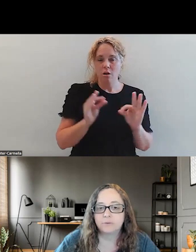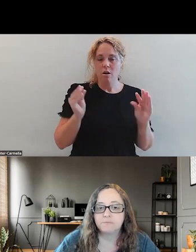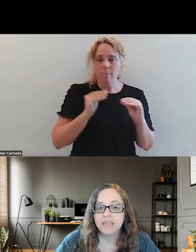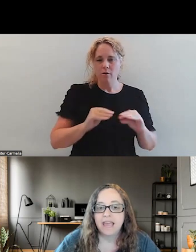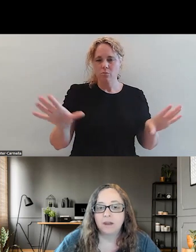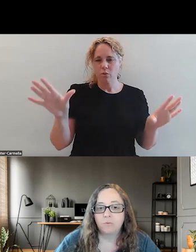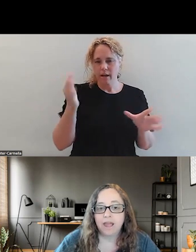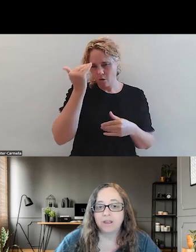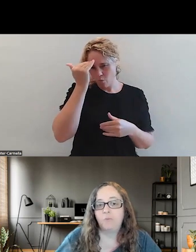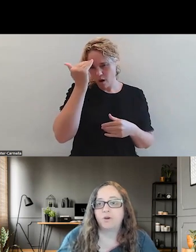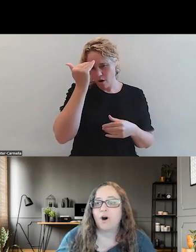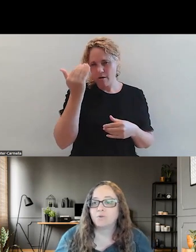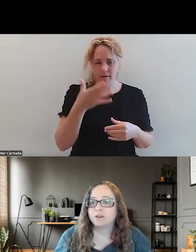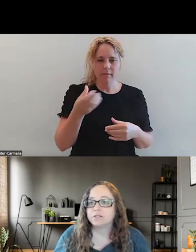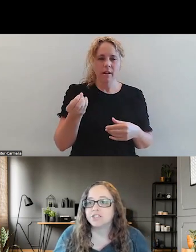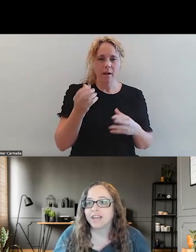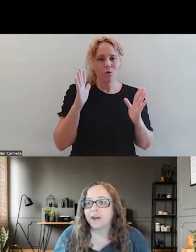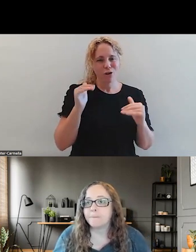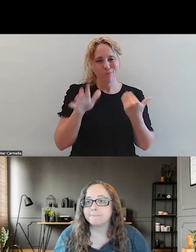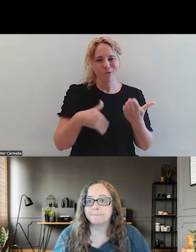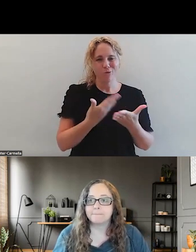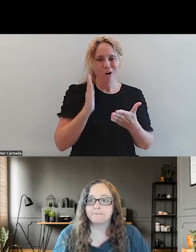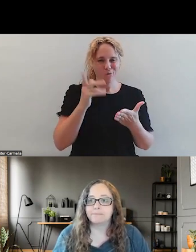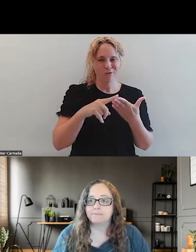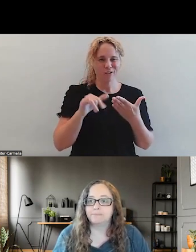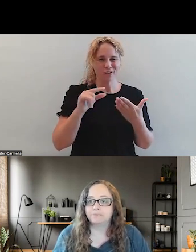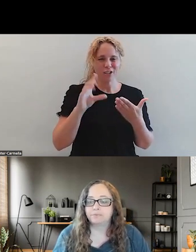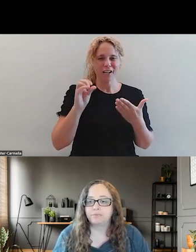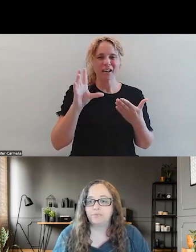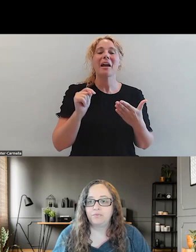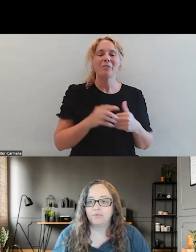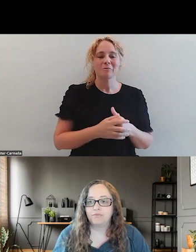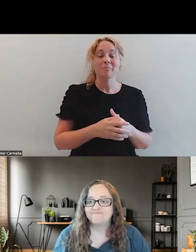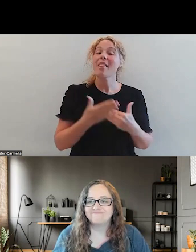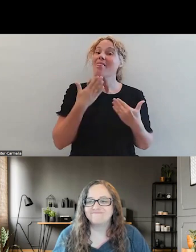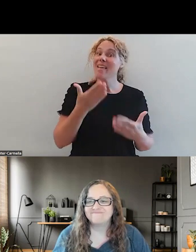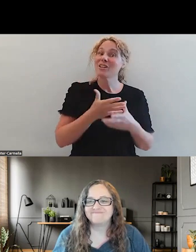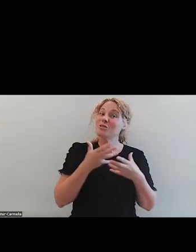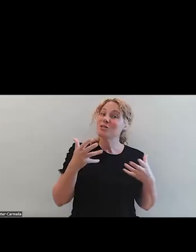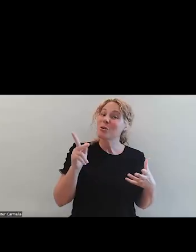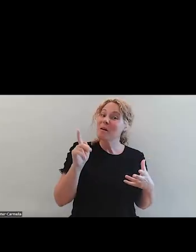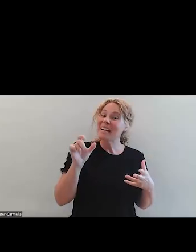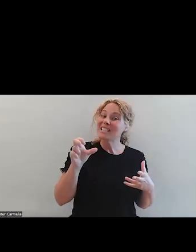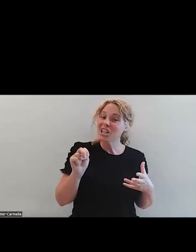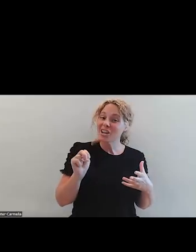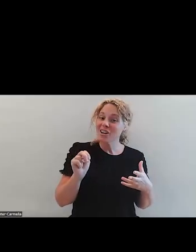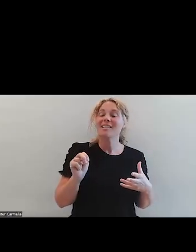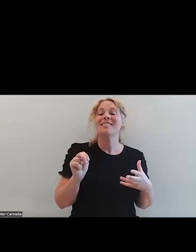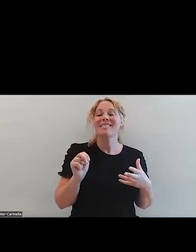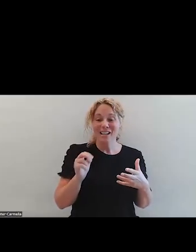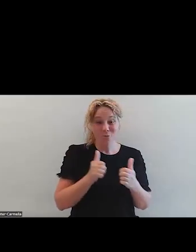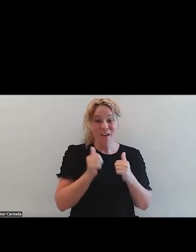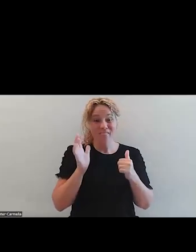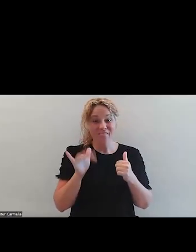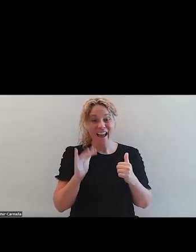and we hope you all will check it out. Thank you so much, Karen. And with that, I